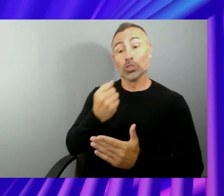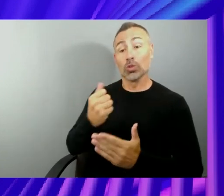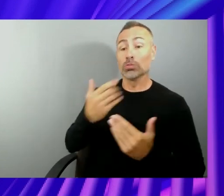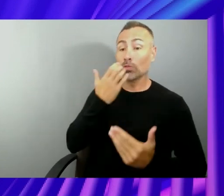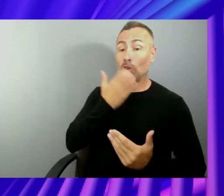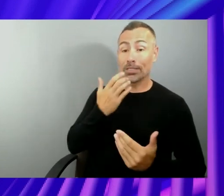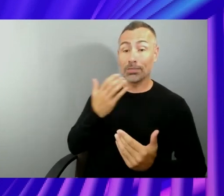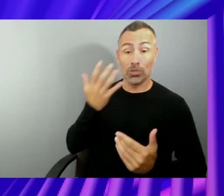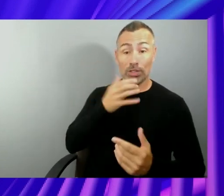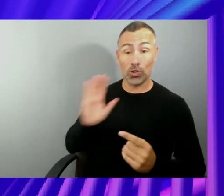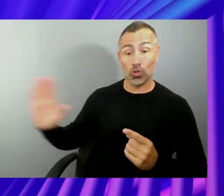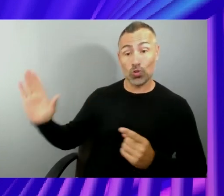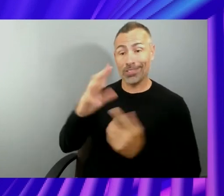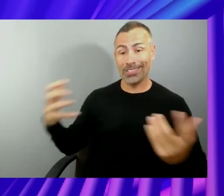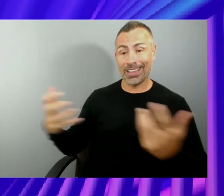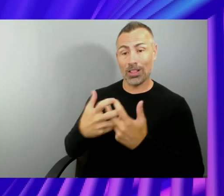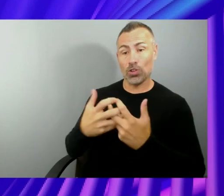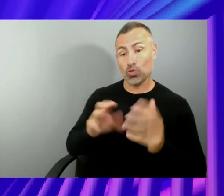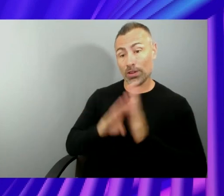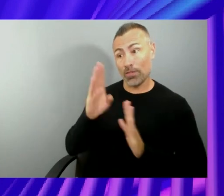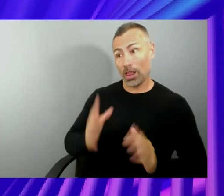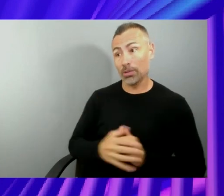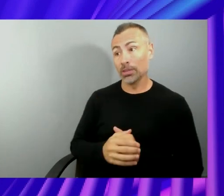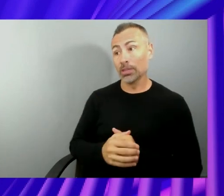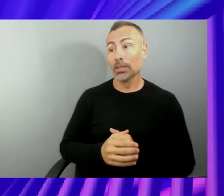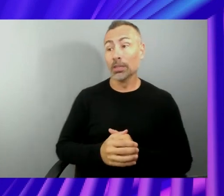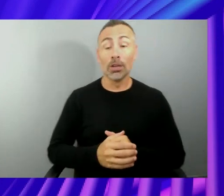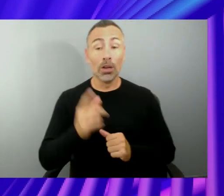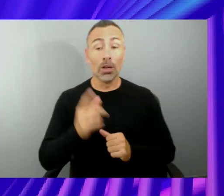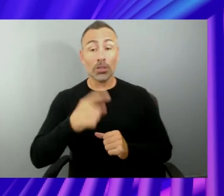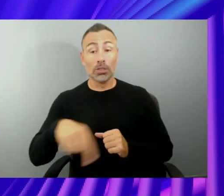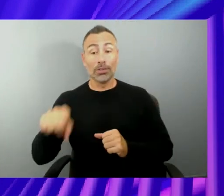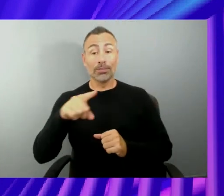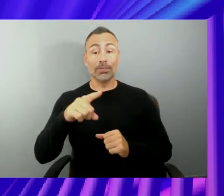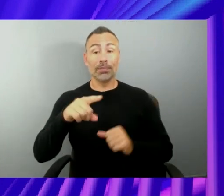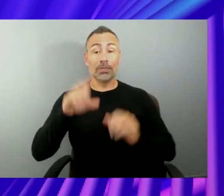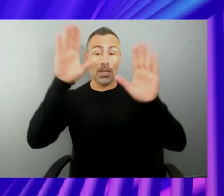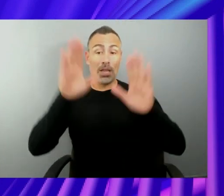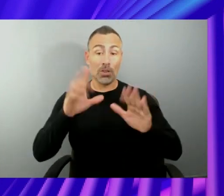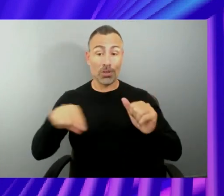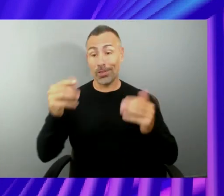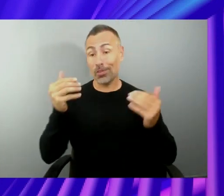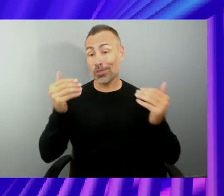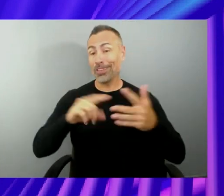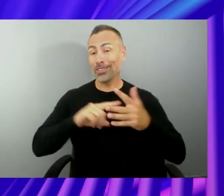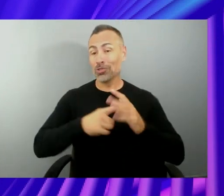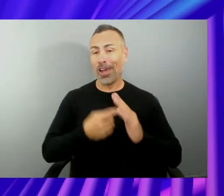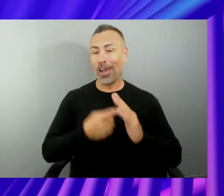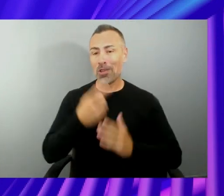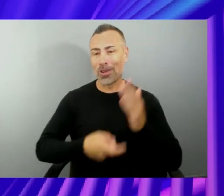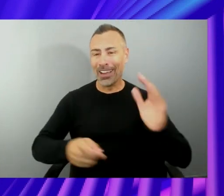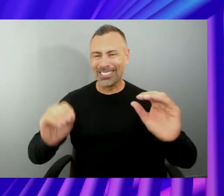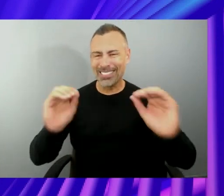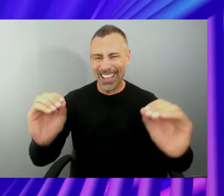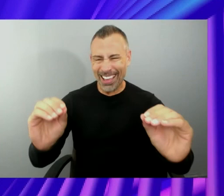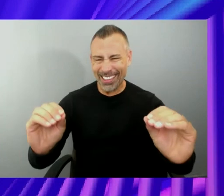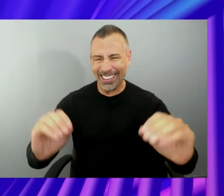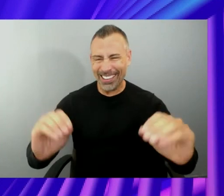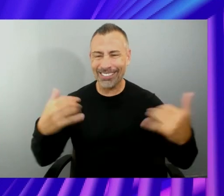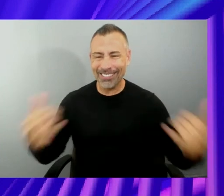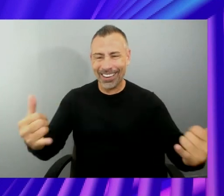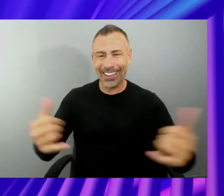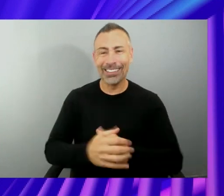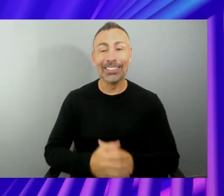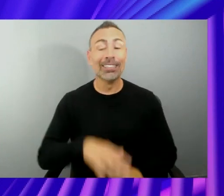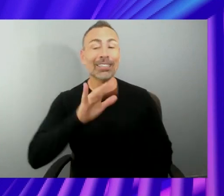workflow. Incredible. And you can go get started with it for free. Yep. Yeah. It's in the VS Code